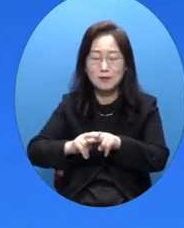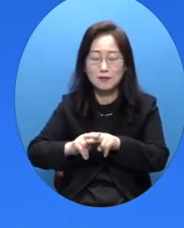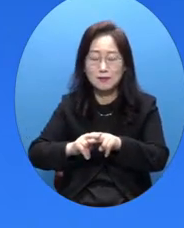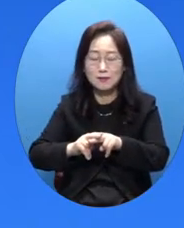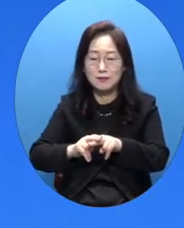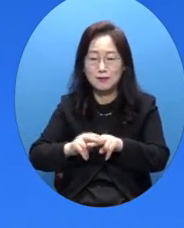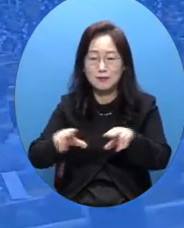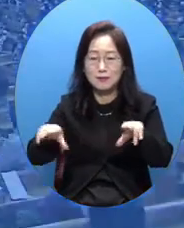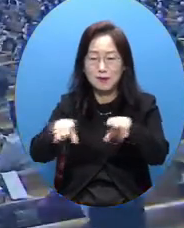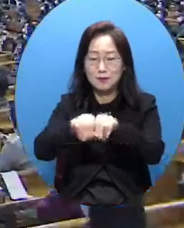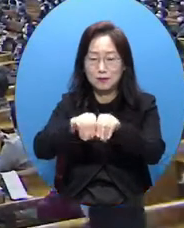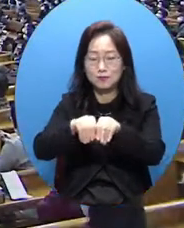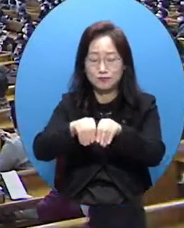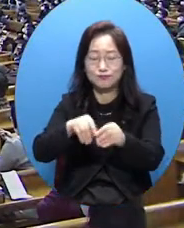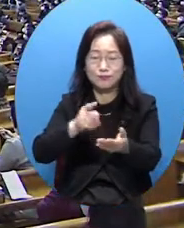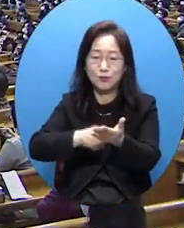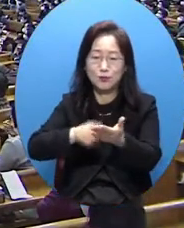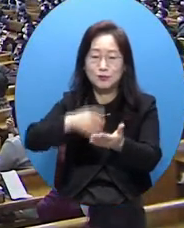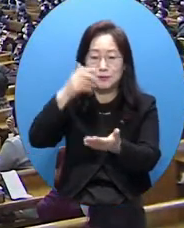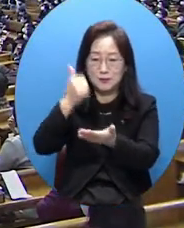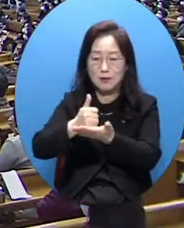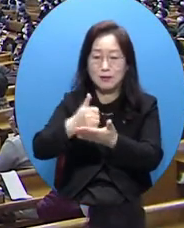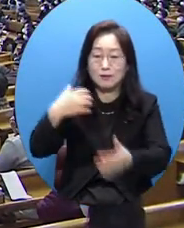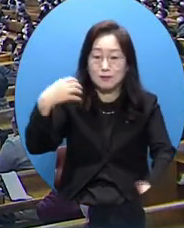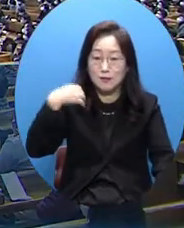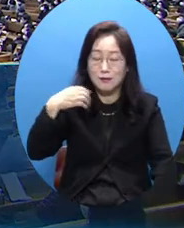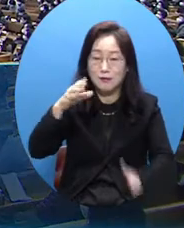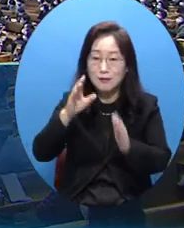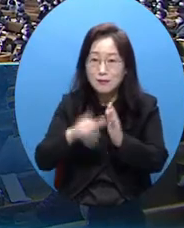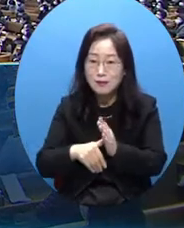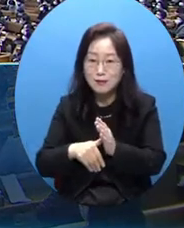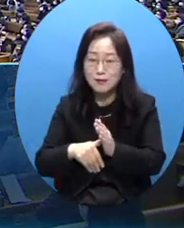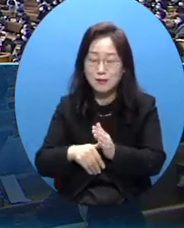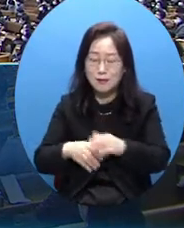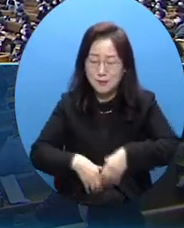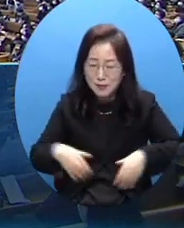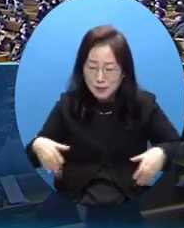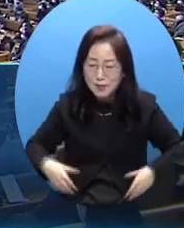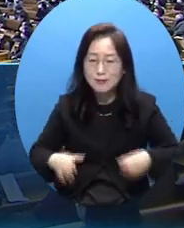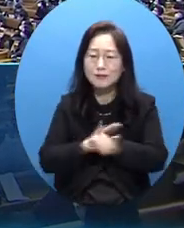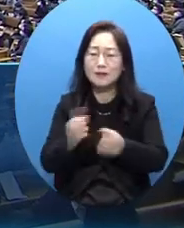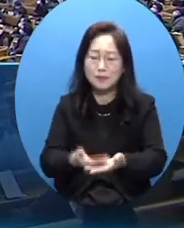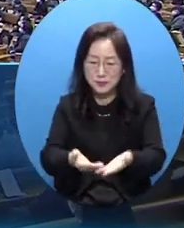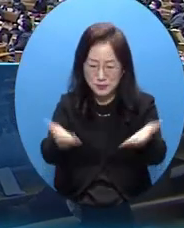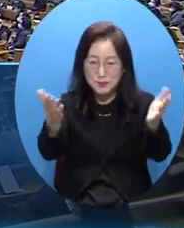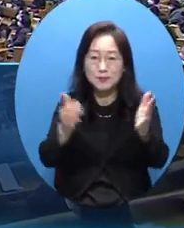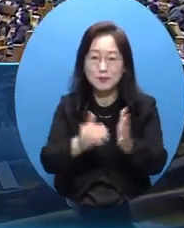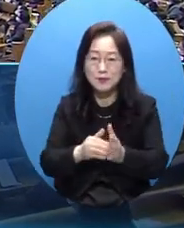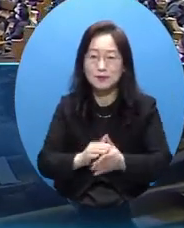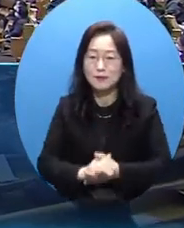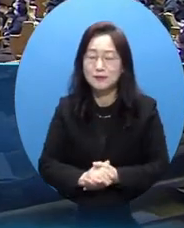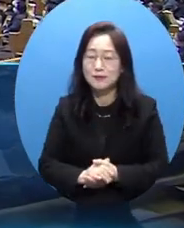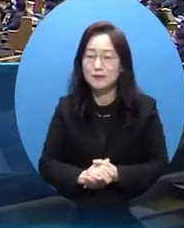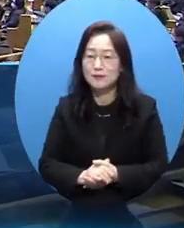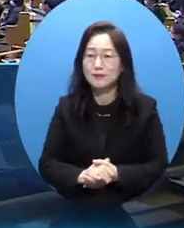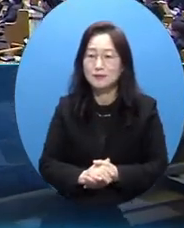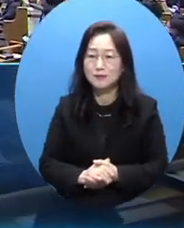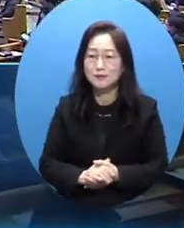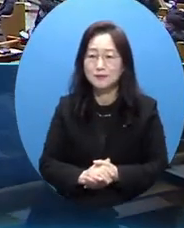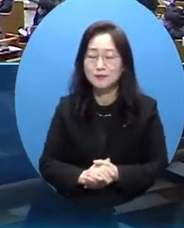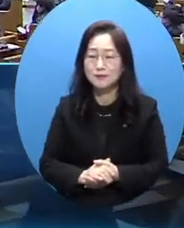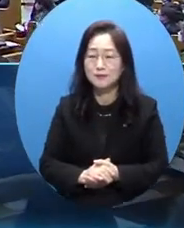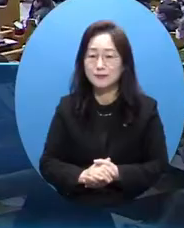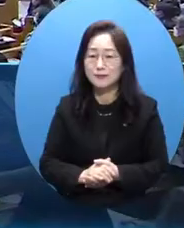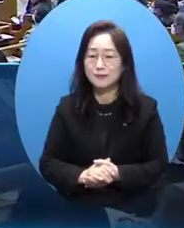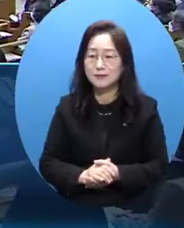and Joseph became the prime minister of Egypt when he became a prime minister of Egypt he became